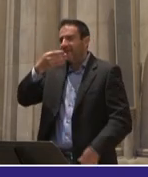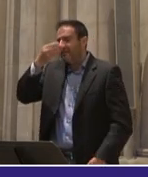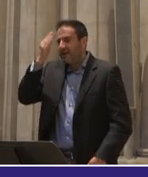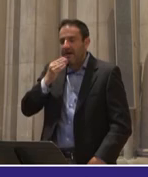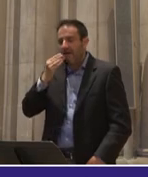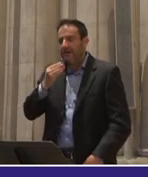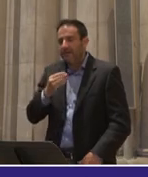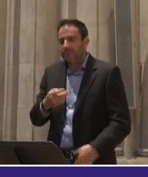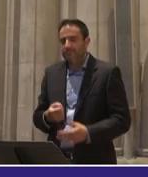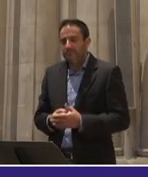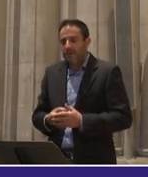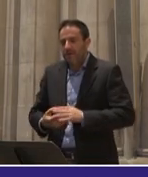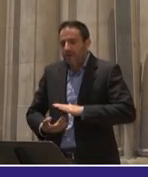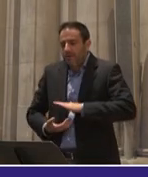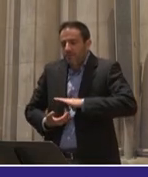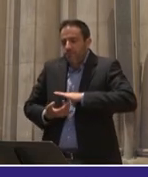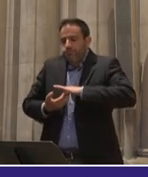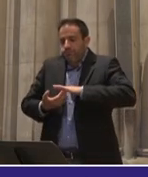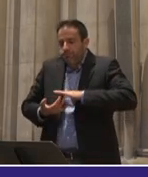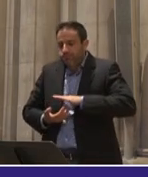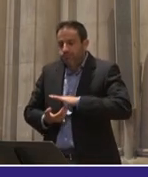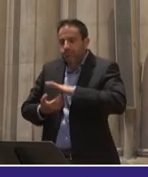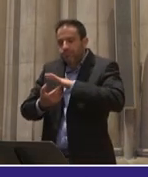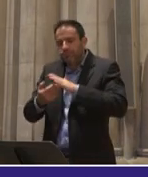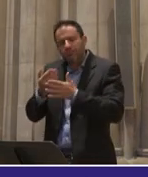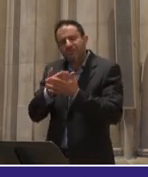stirring up something new.